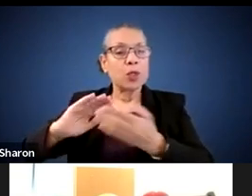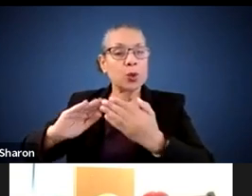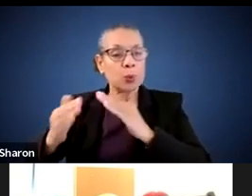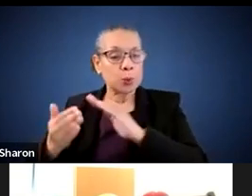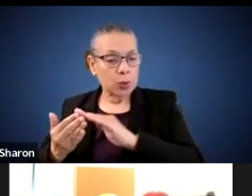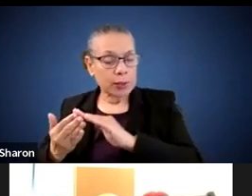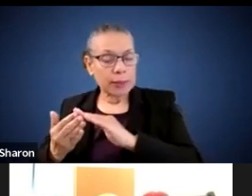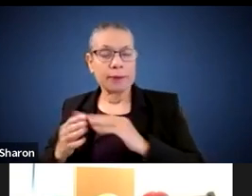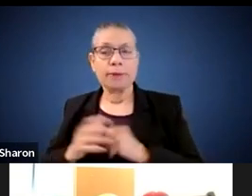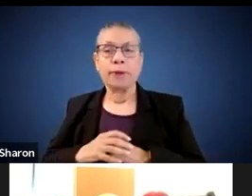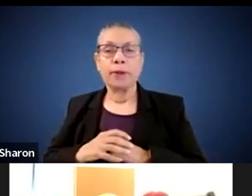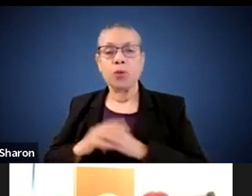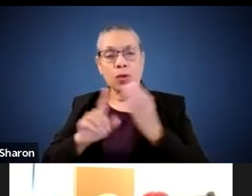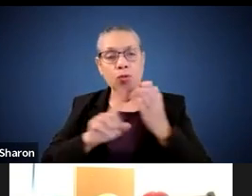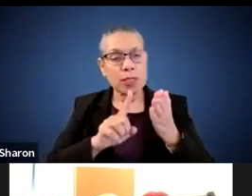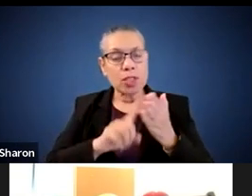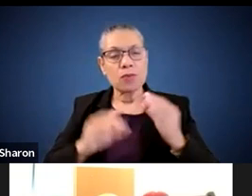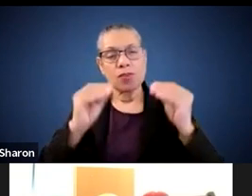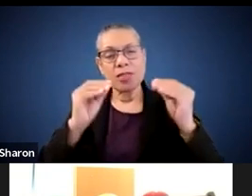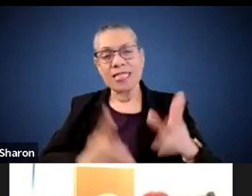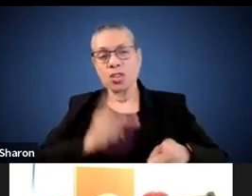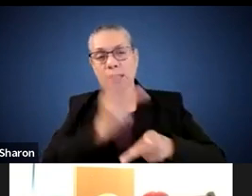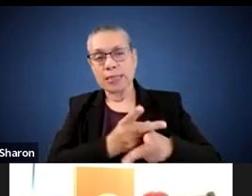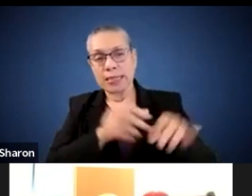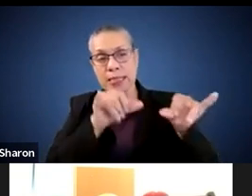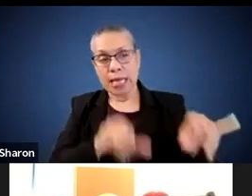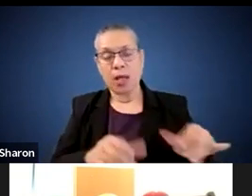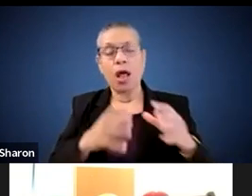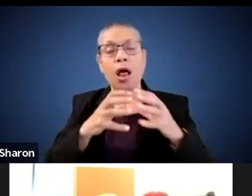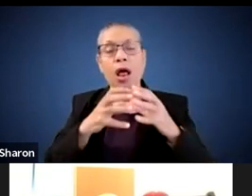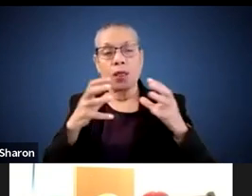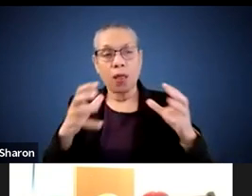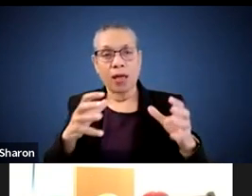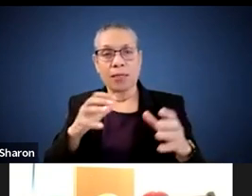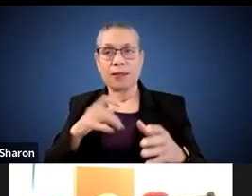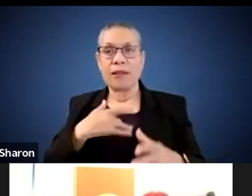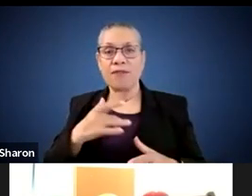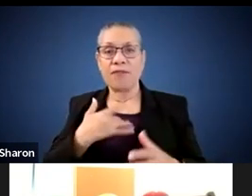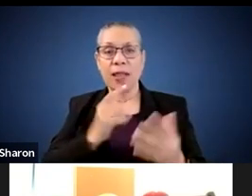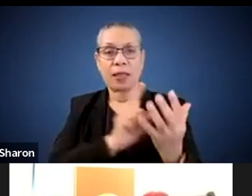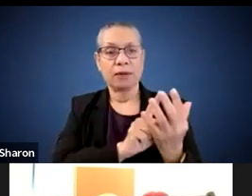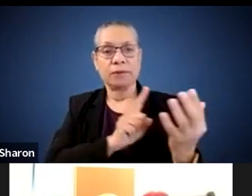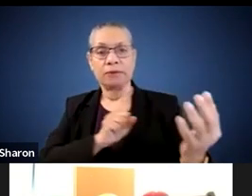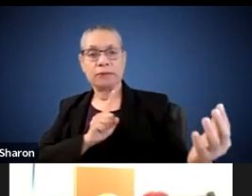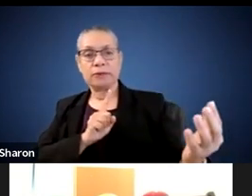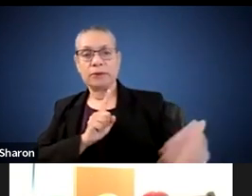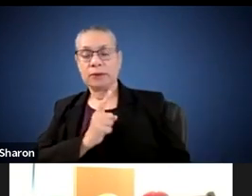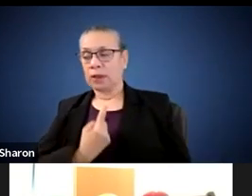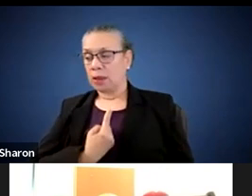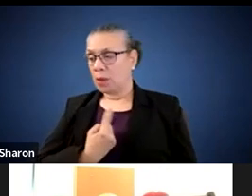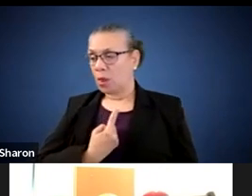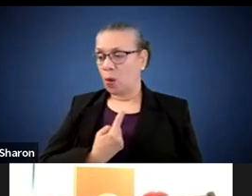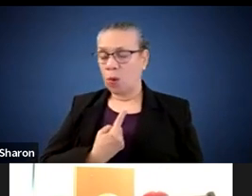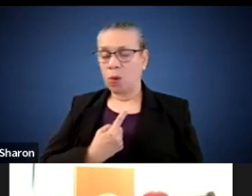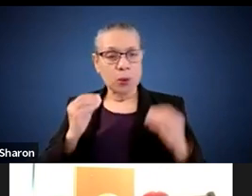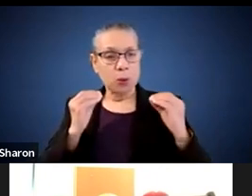the research around teacher retention a lot of it uh speaks to not having a sense of belonging belonging and being